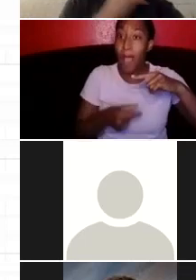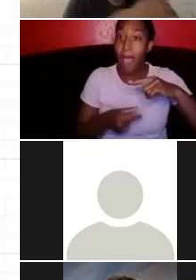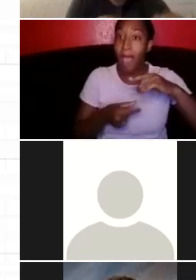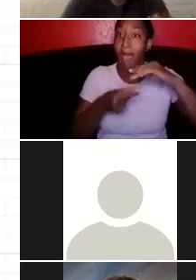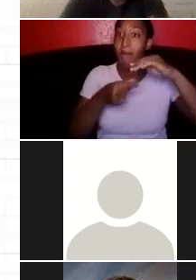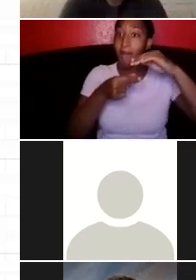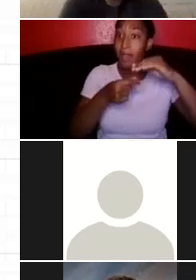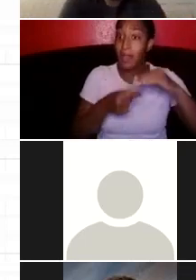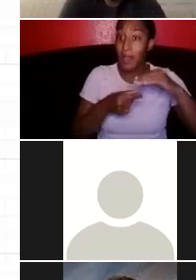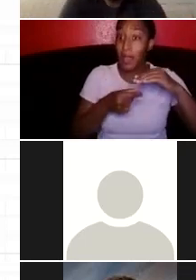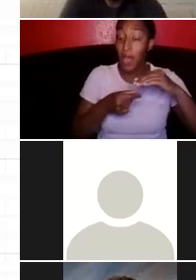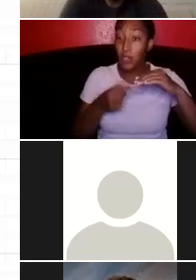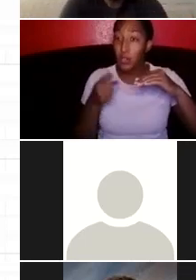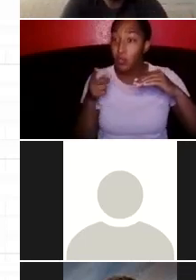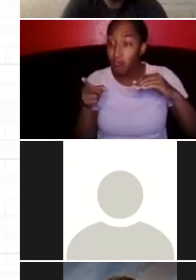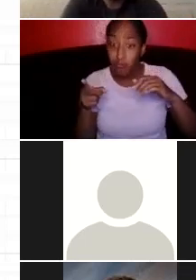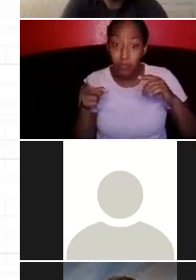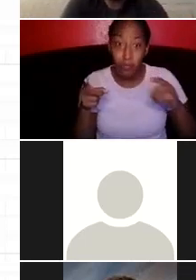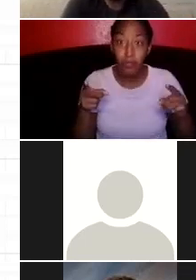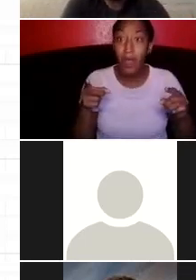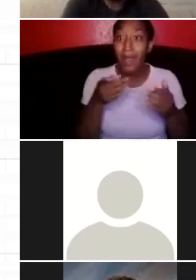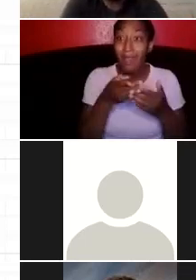their mass and how far apart they are.